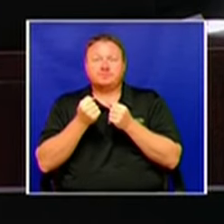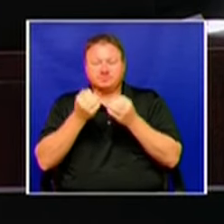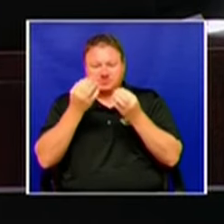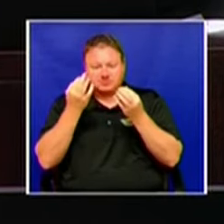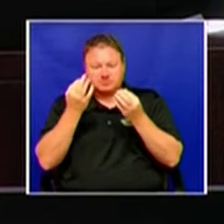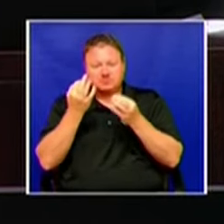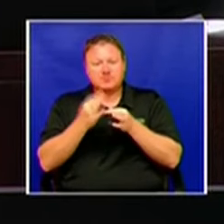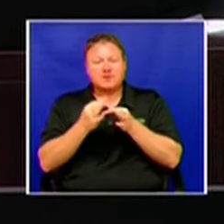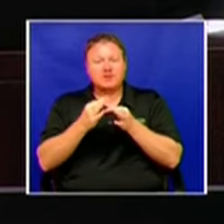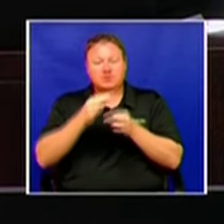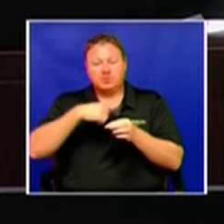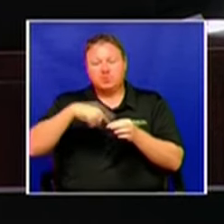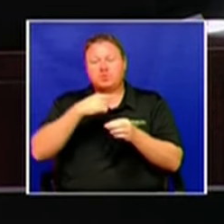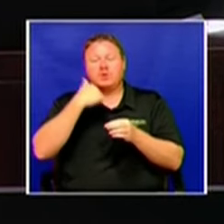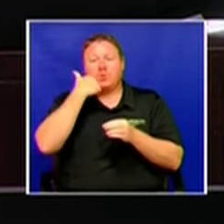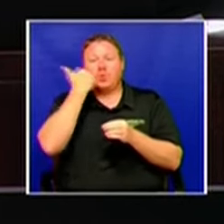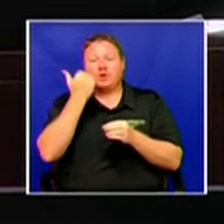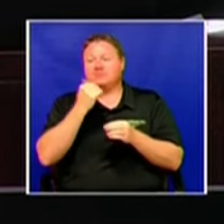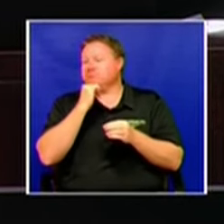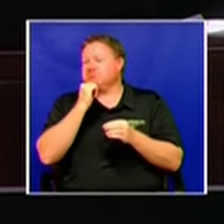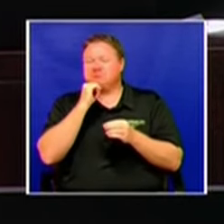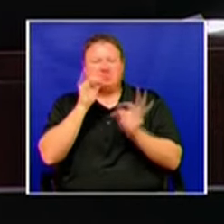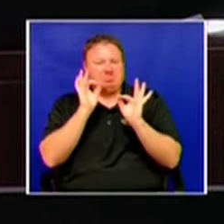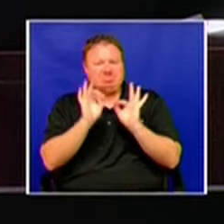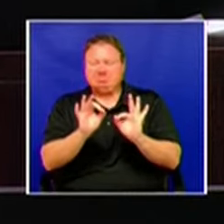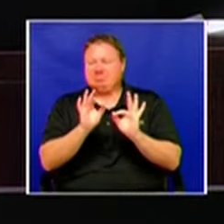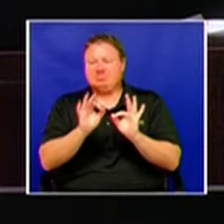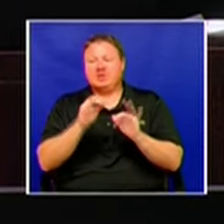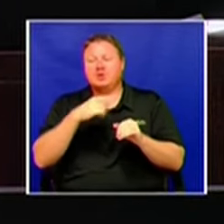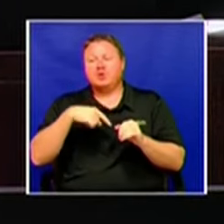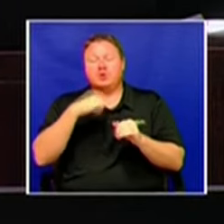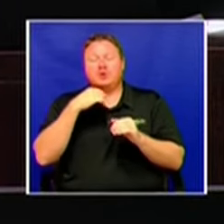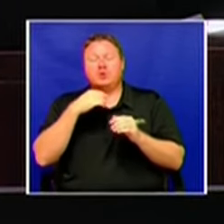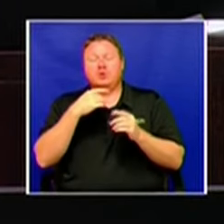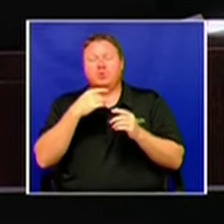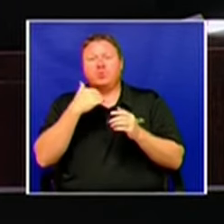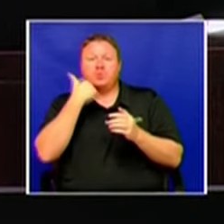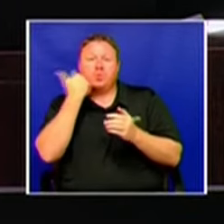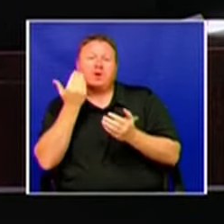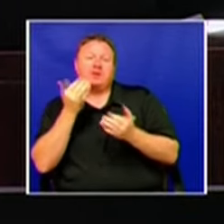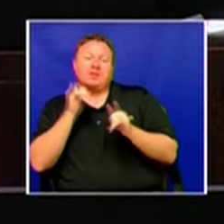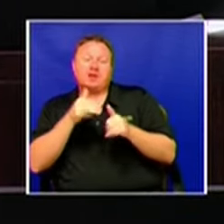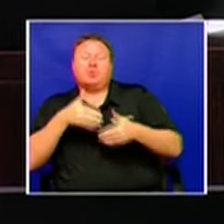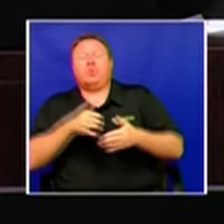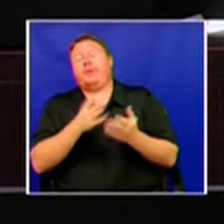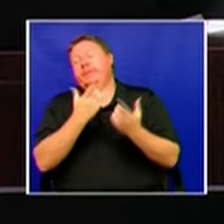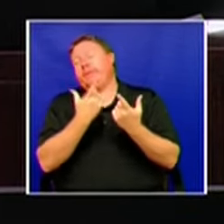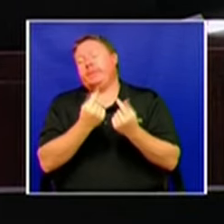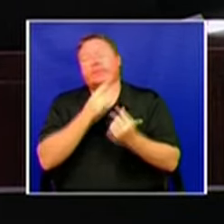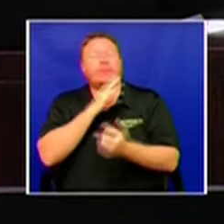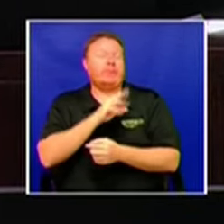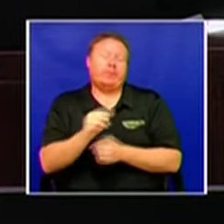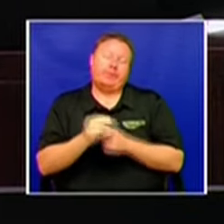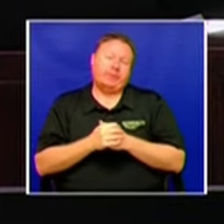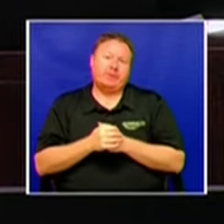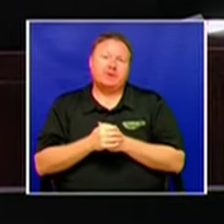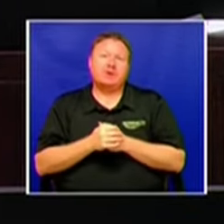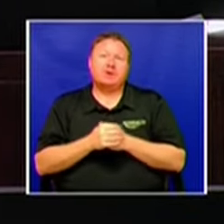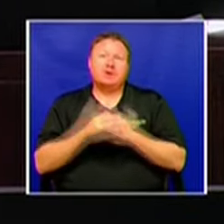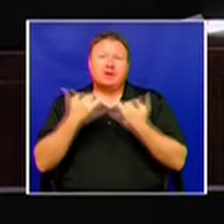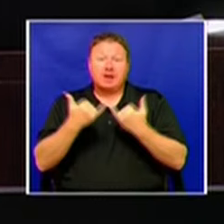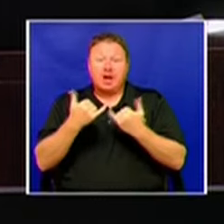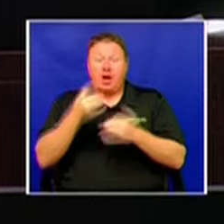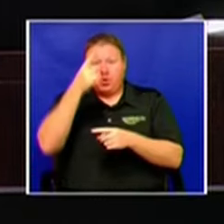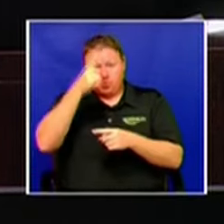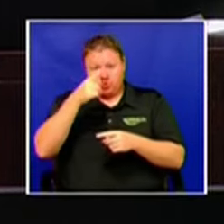sought was not as effective as we wanted it to be. It is now in the right